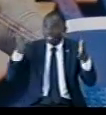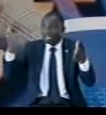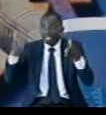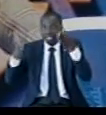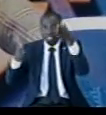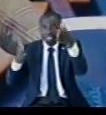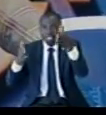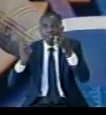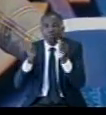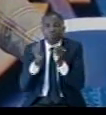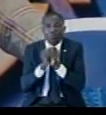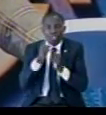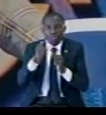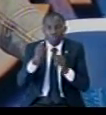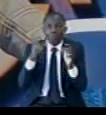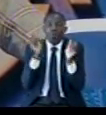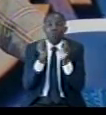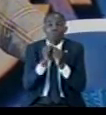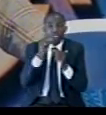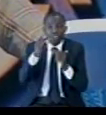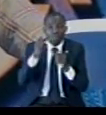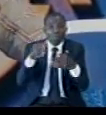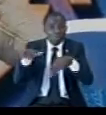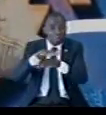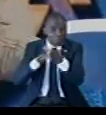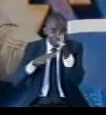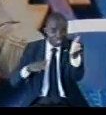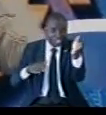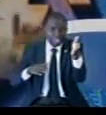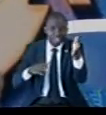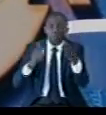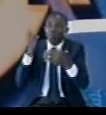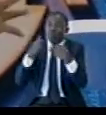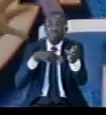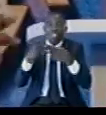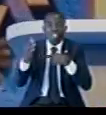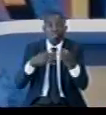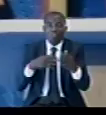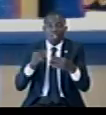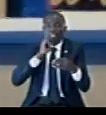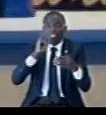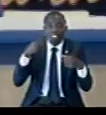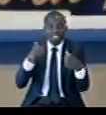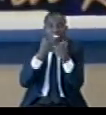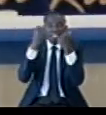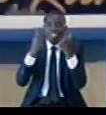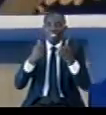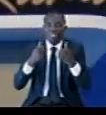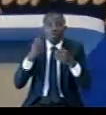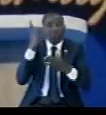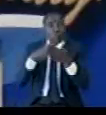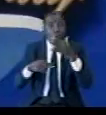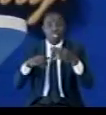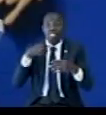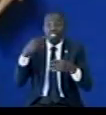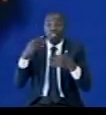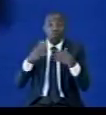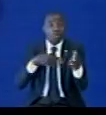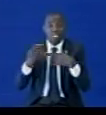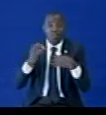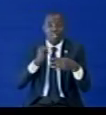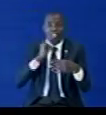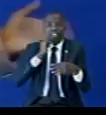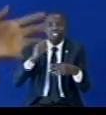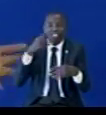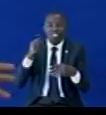with you, and with you over there. And whatever the challenge, whatever the